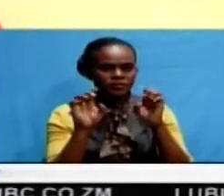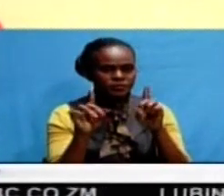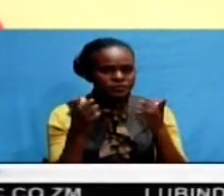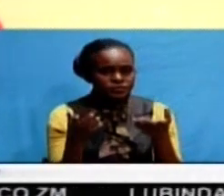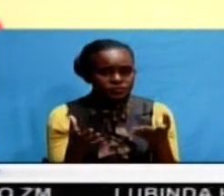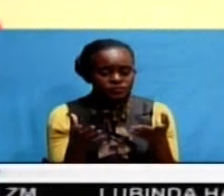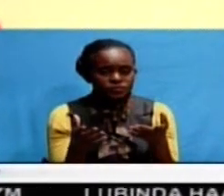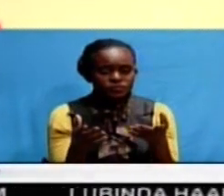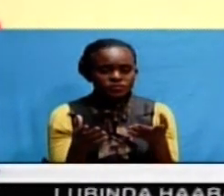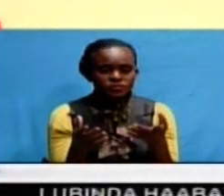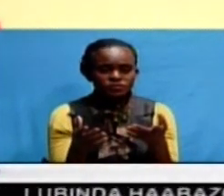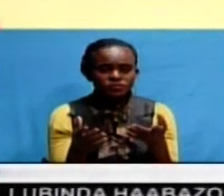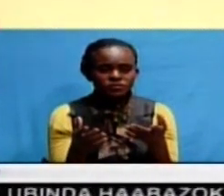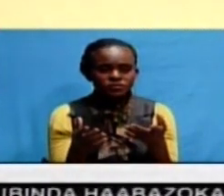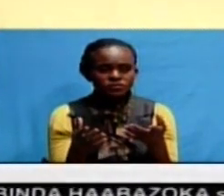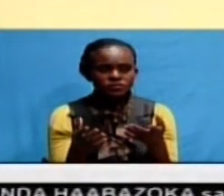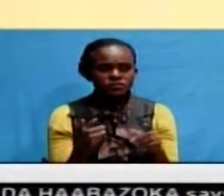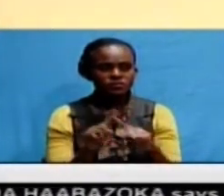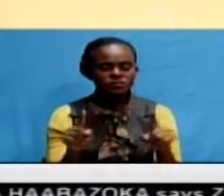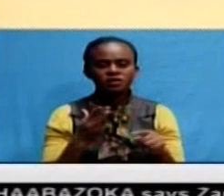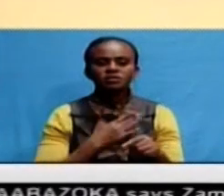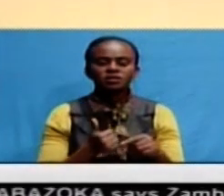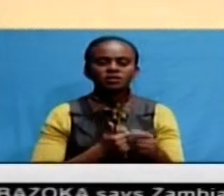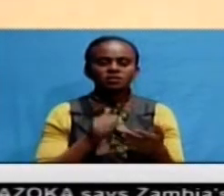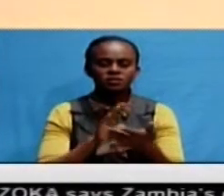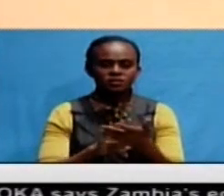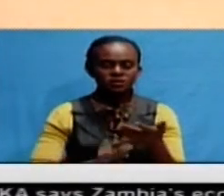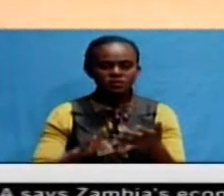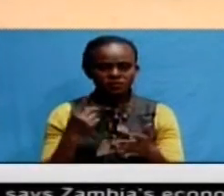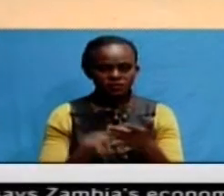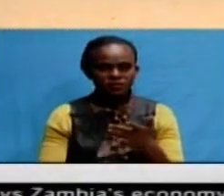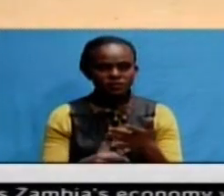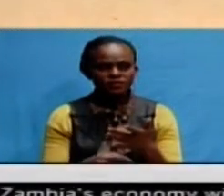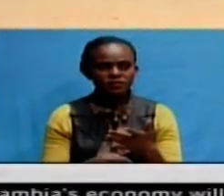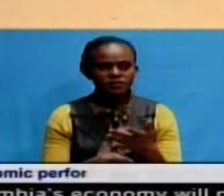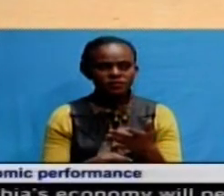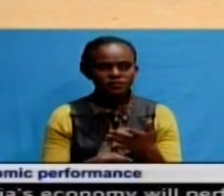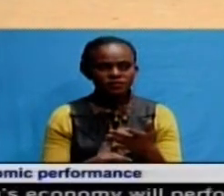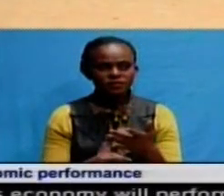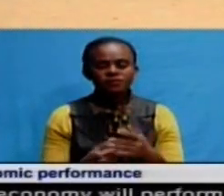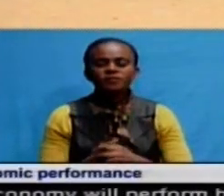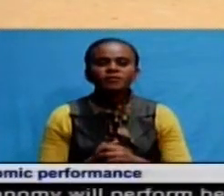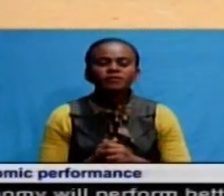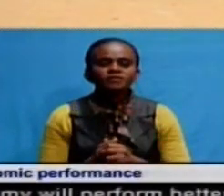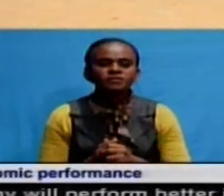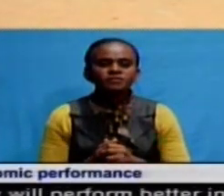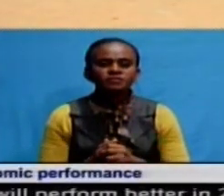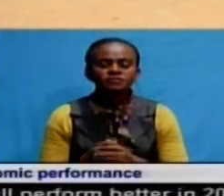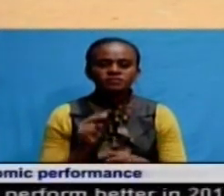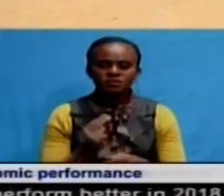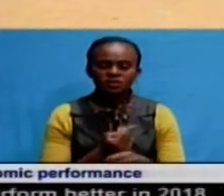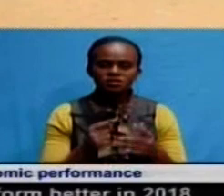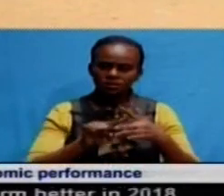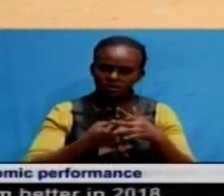as the norm that runs. But also believe that when you have a talent, you need to develop it as it can change your life as well. So we started